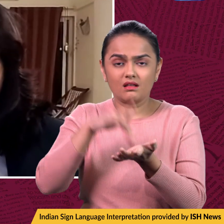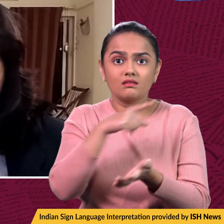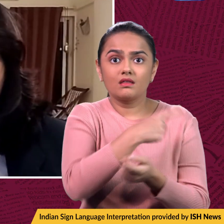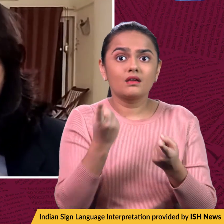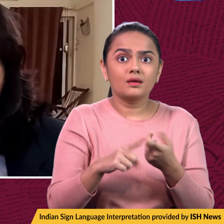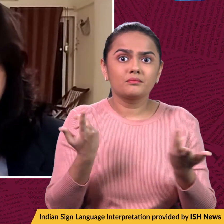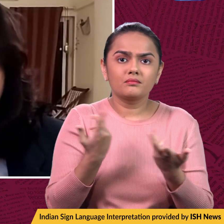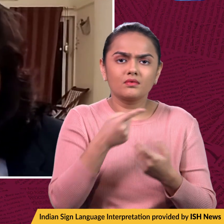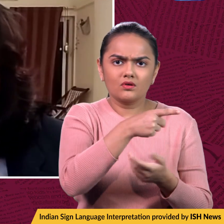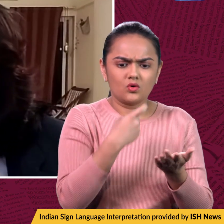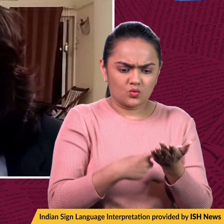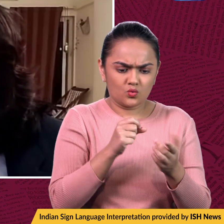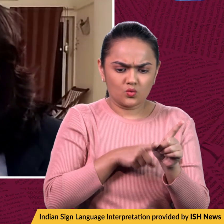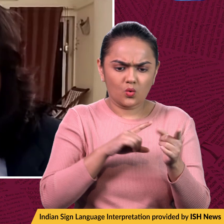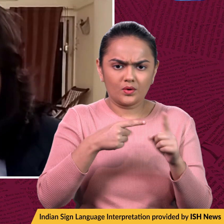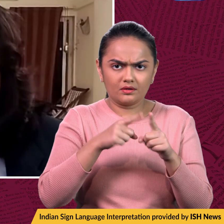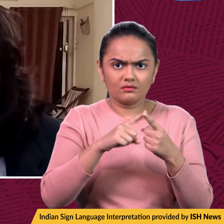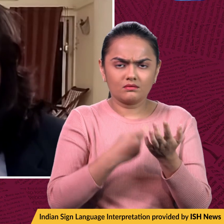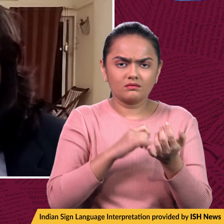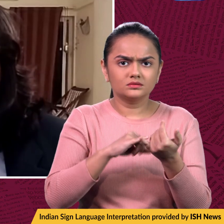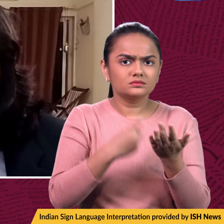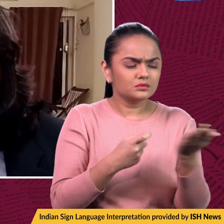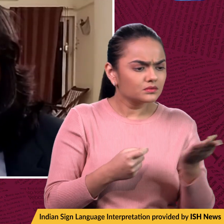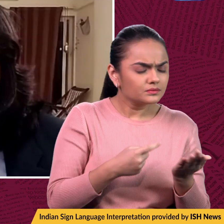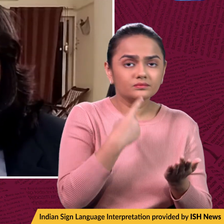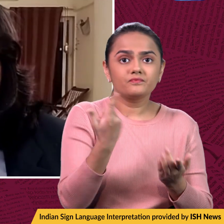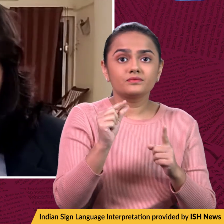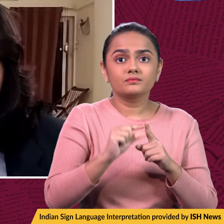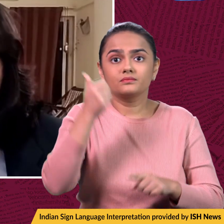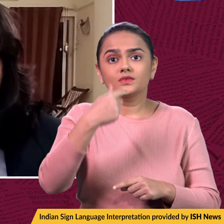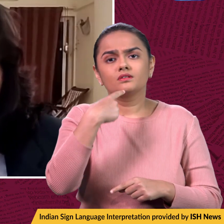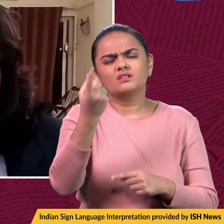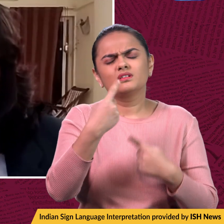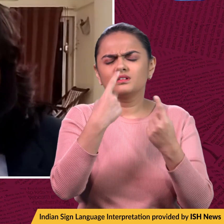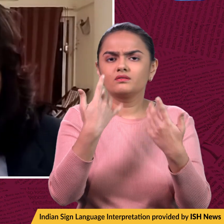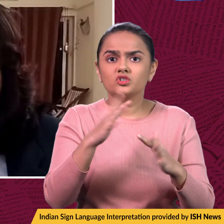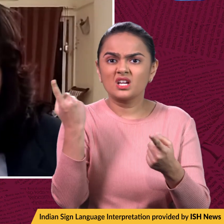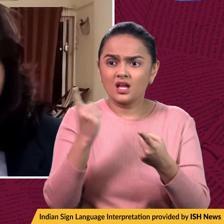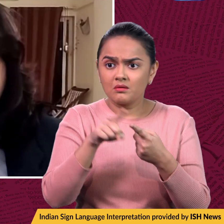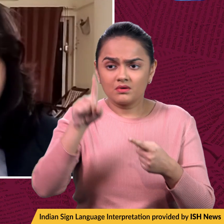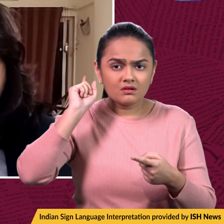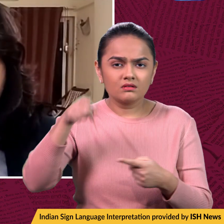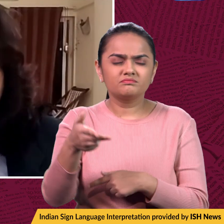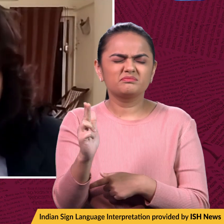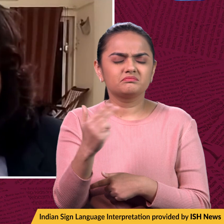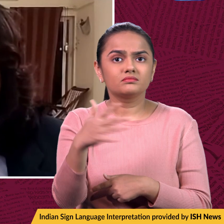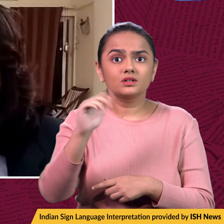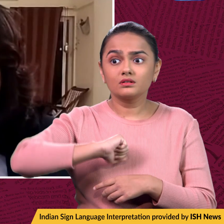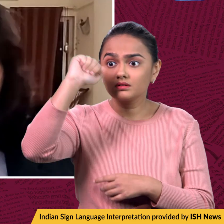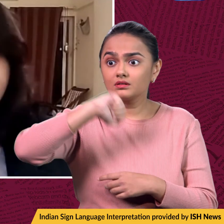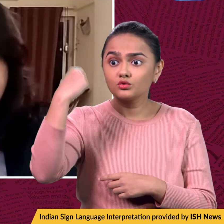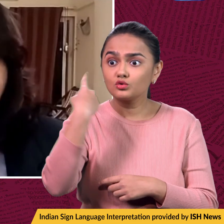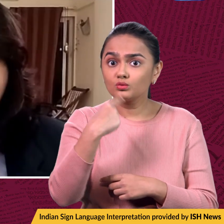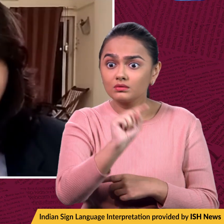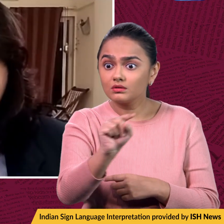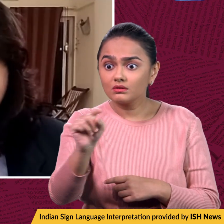Kazakhstan. According to a Reuters report, the president has given shoot to kill orders against protesters.